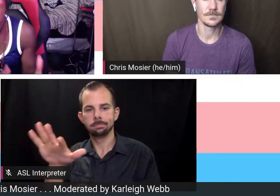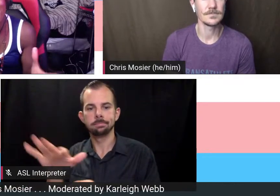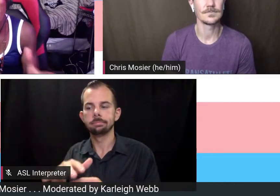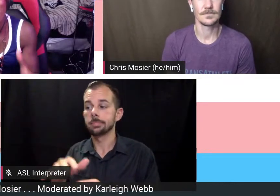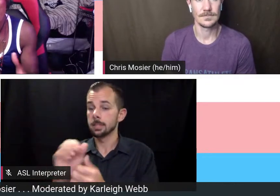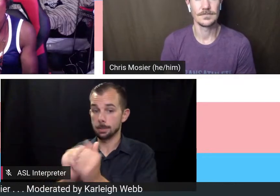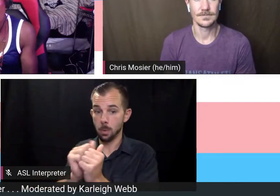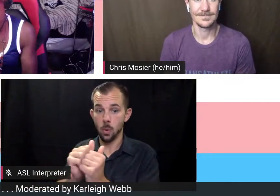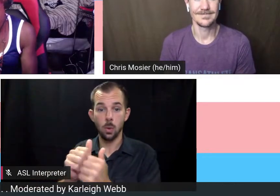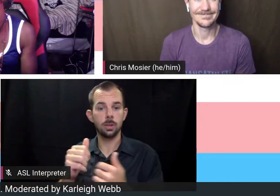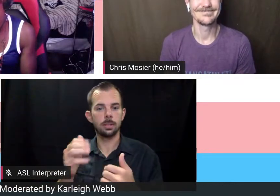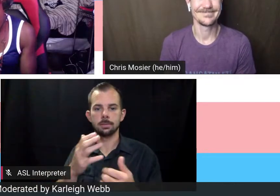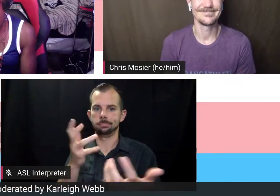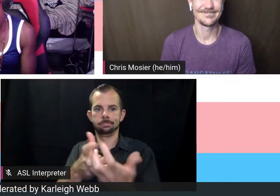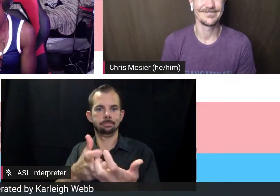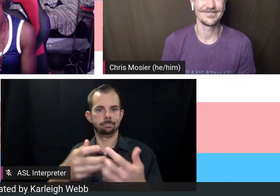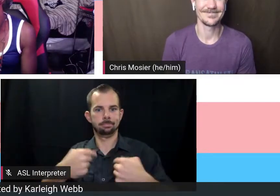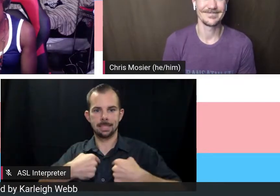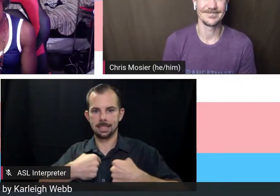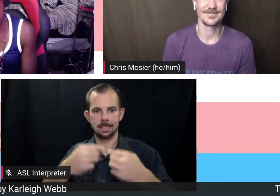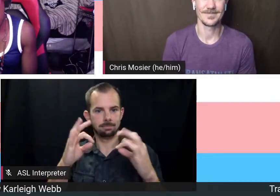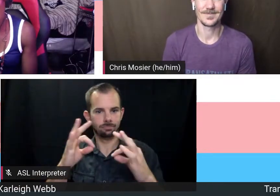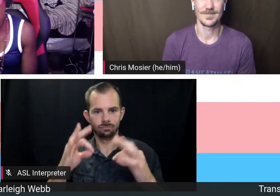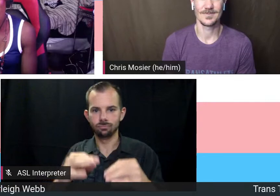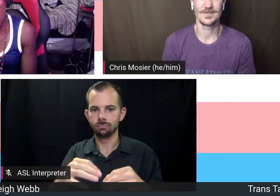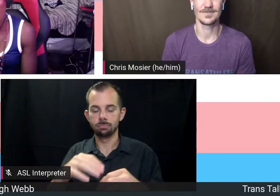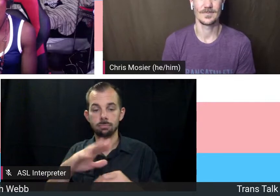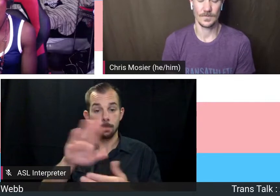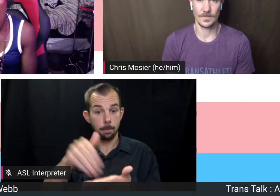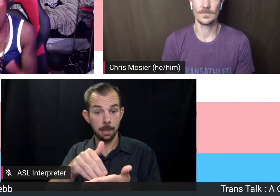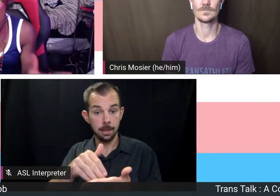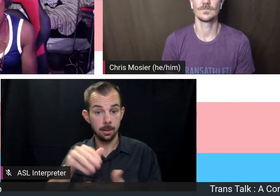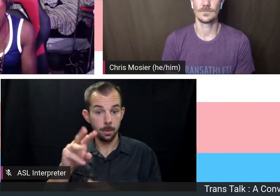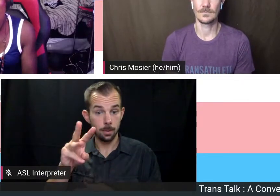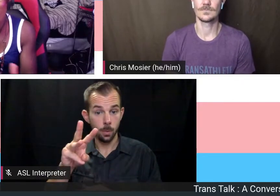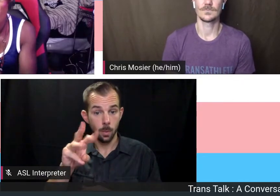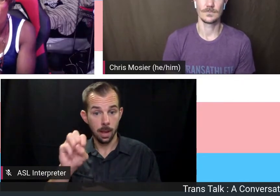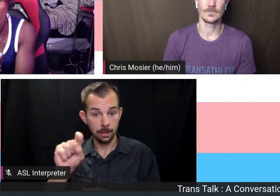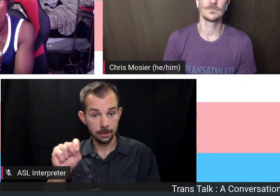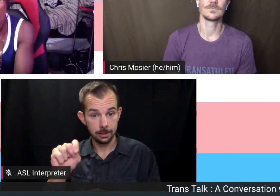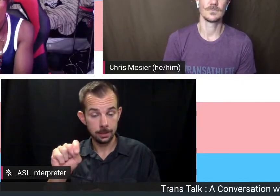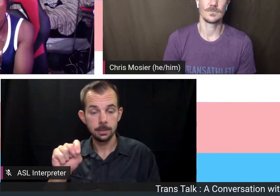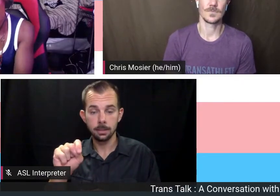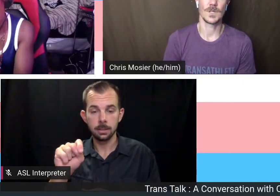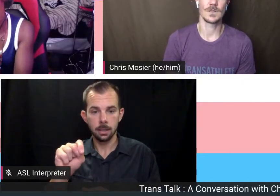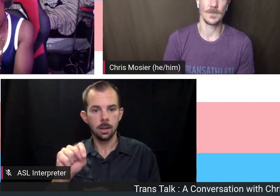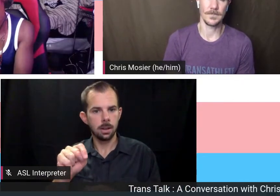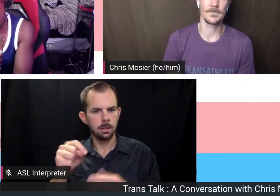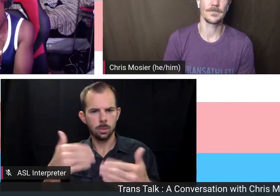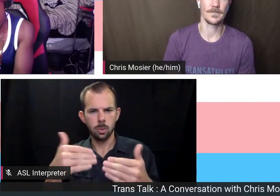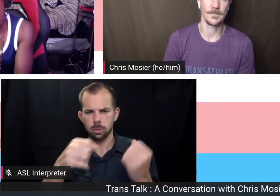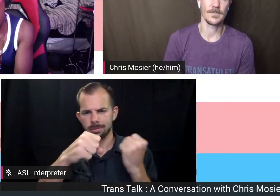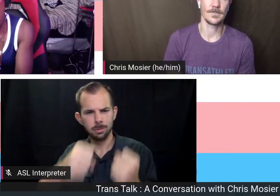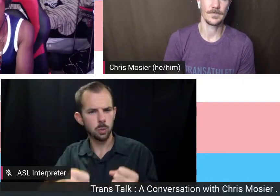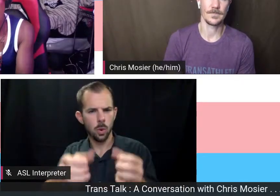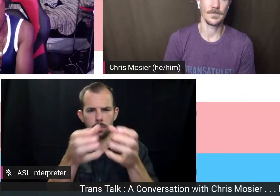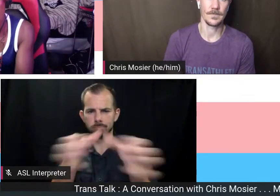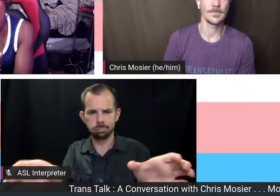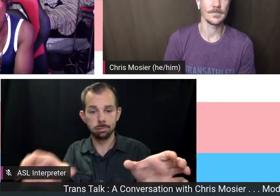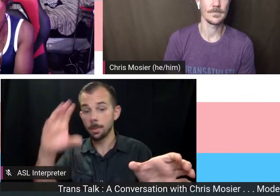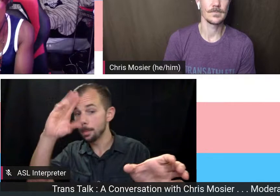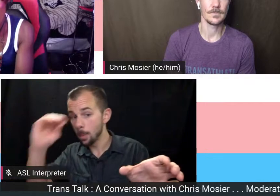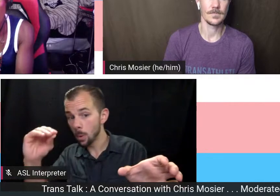especially being in the Midwest, where that demarcation of boys are this, girls are this, is a lot more